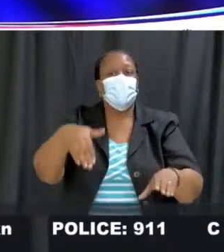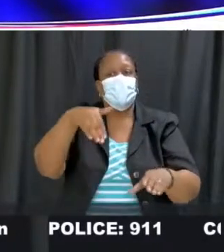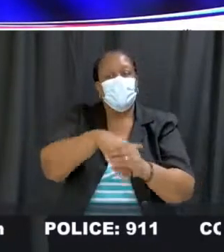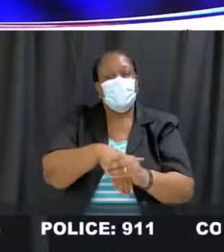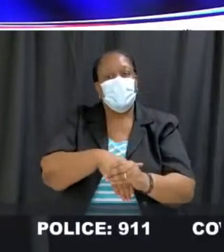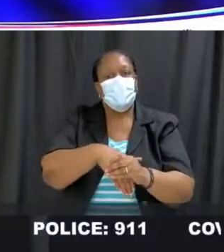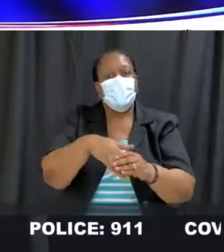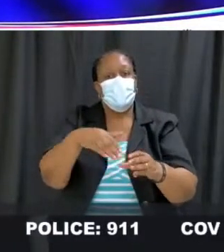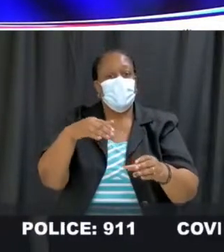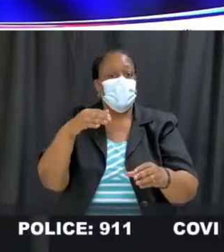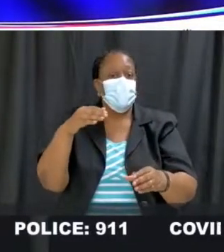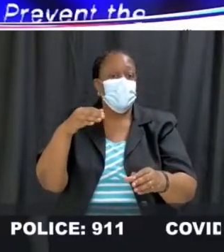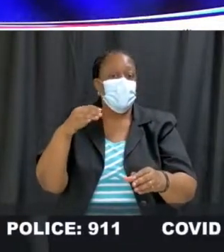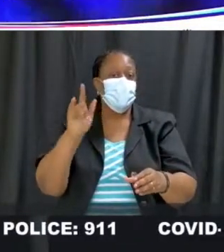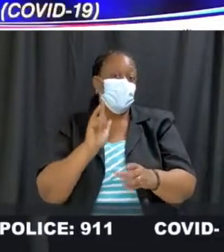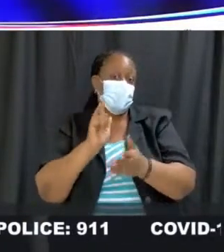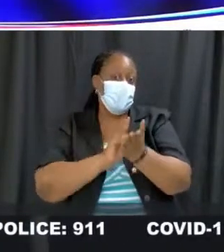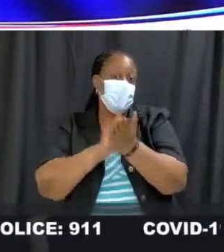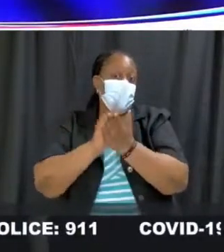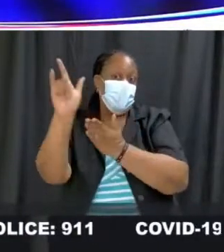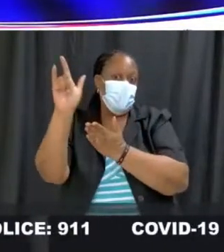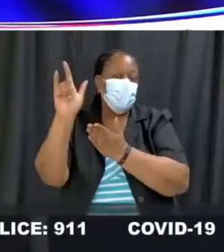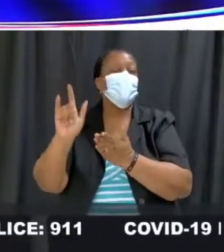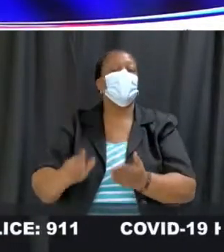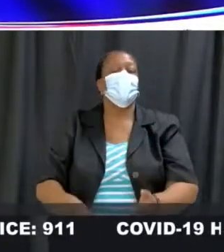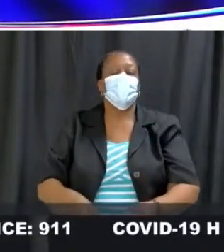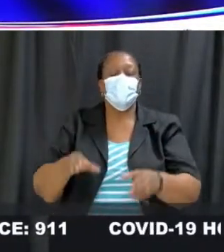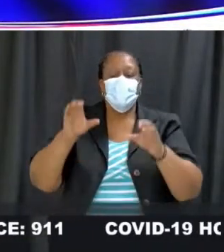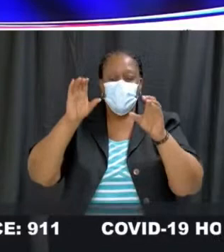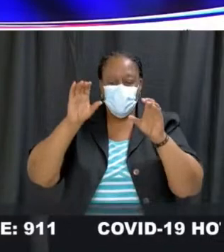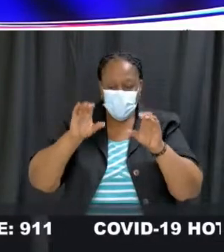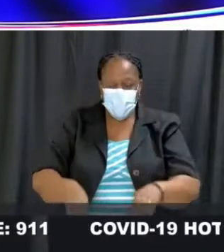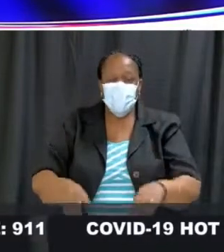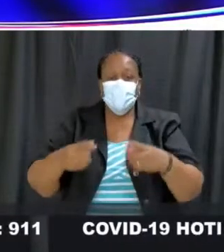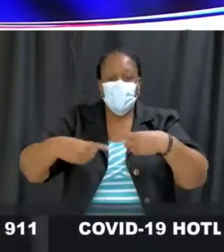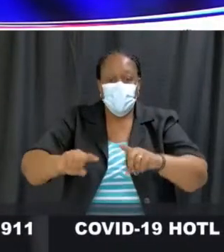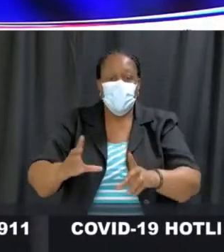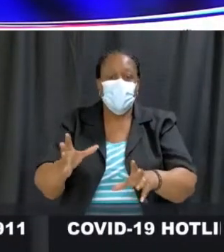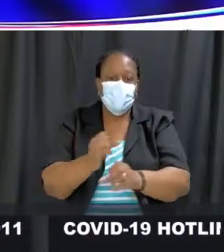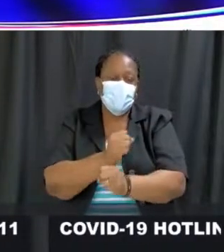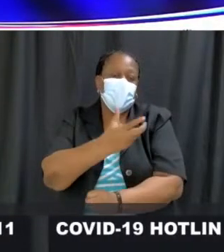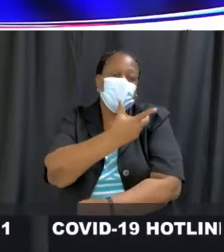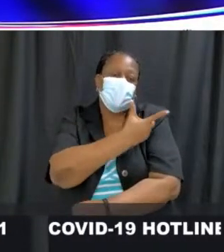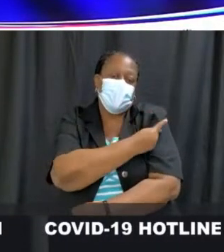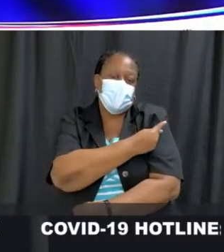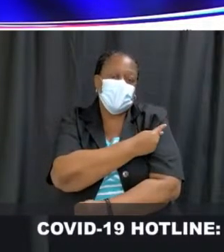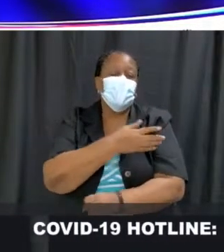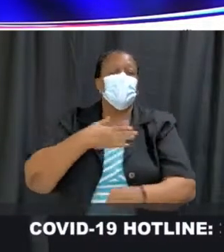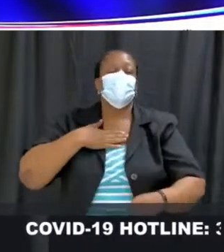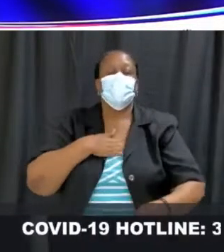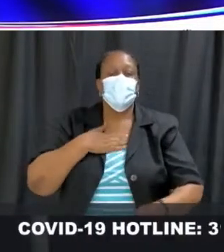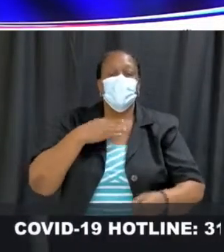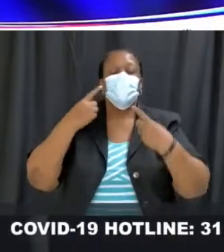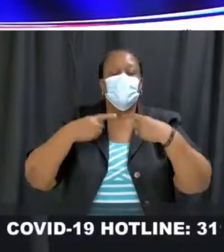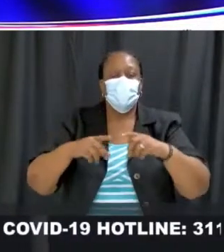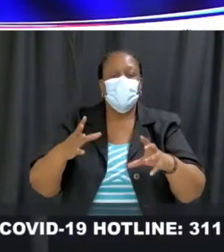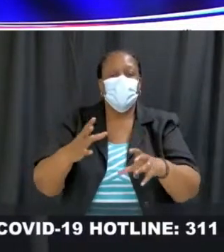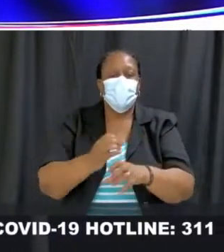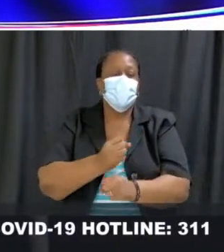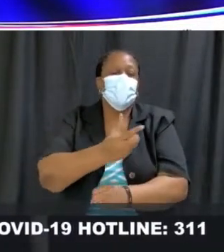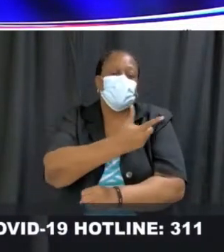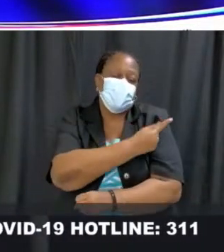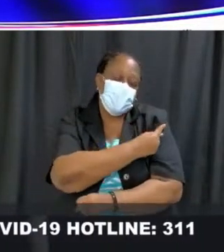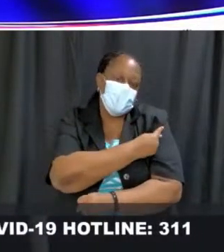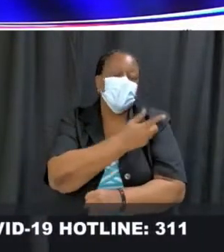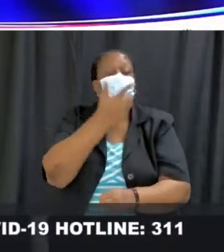some ideas as to how you can operate in this environment. Your services are needed, and